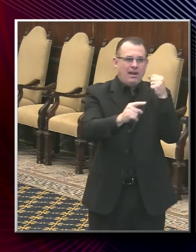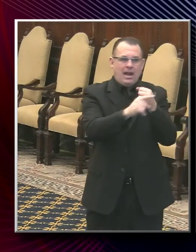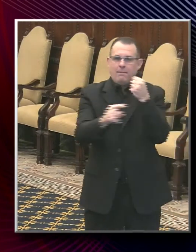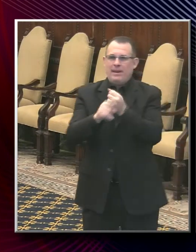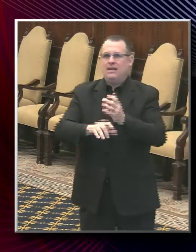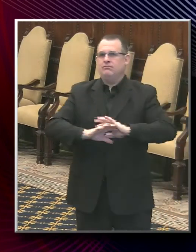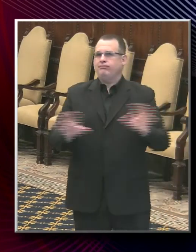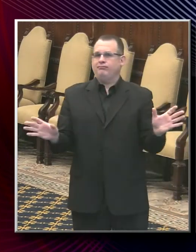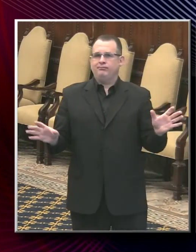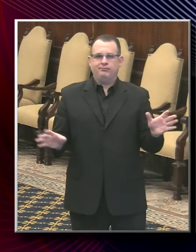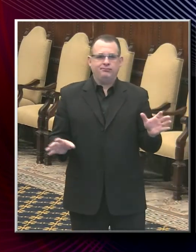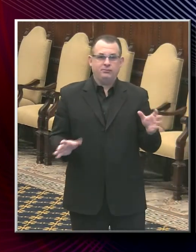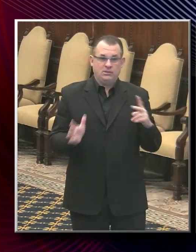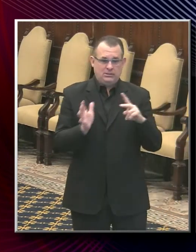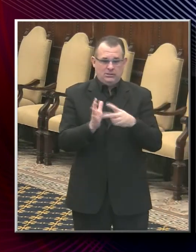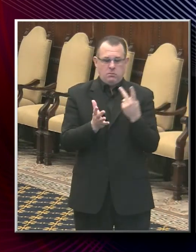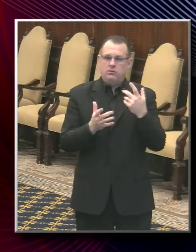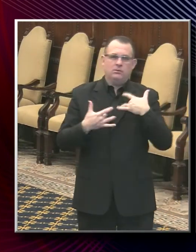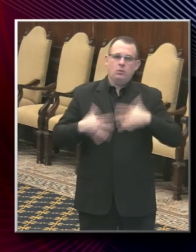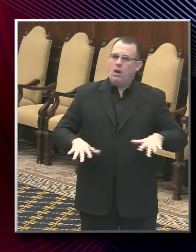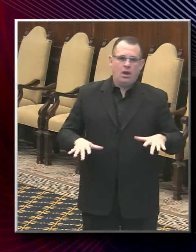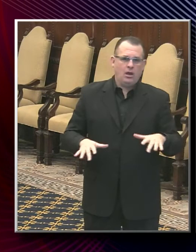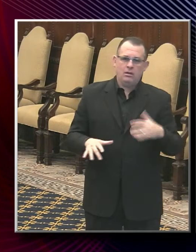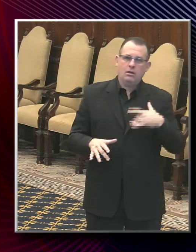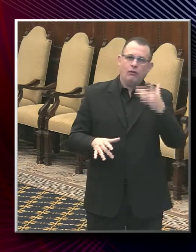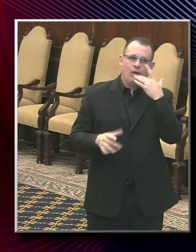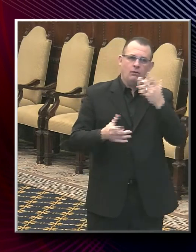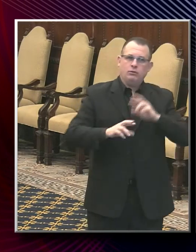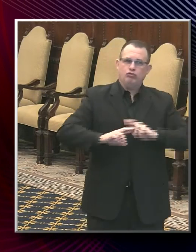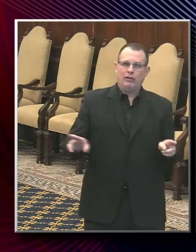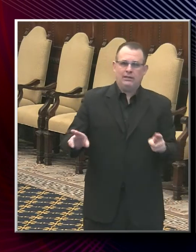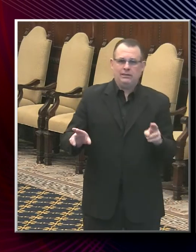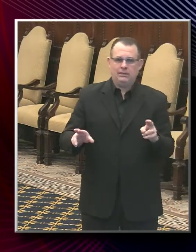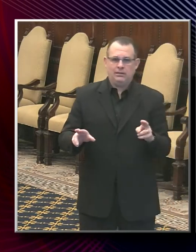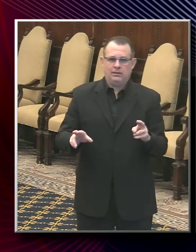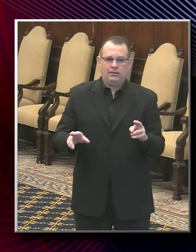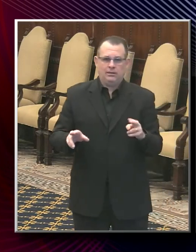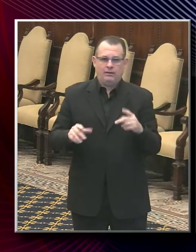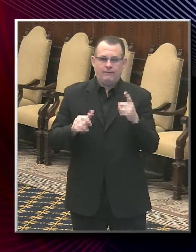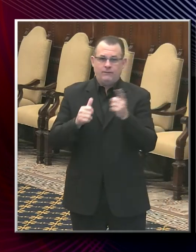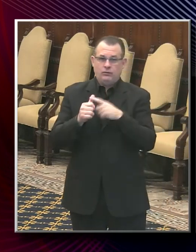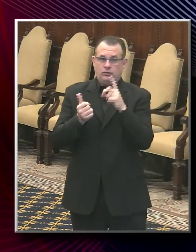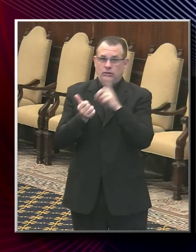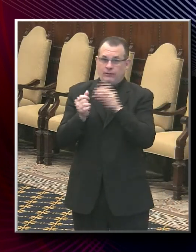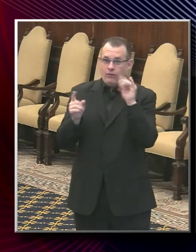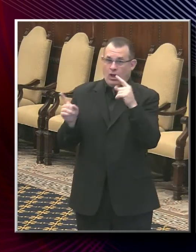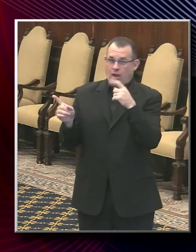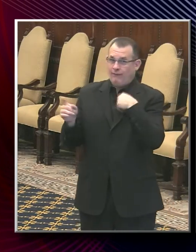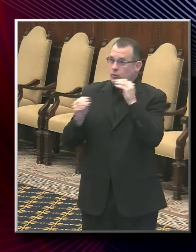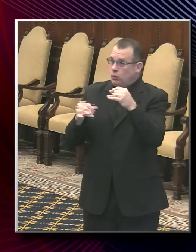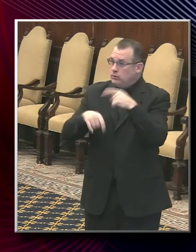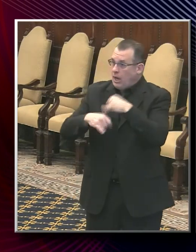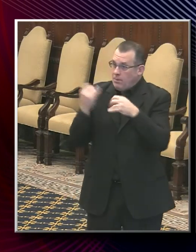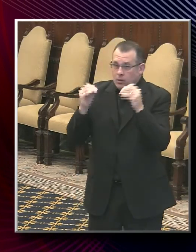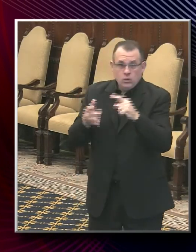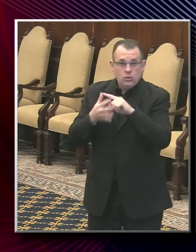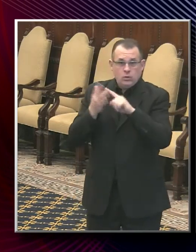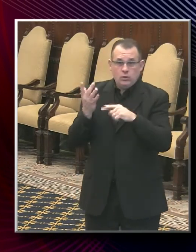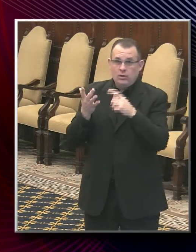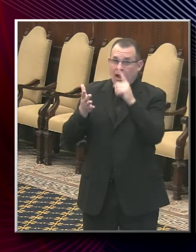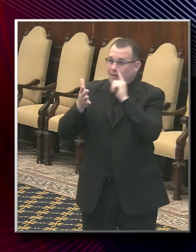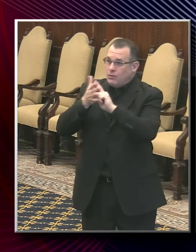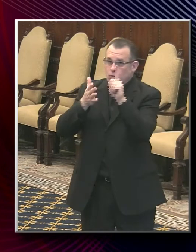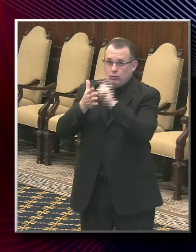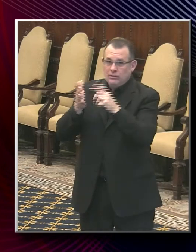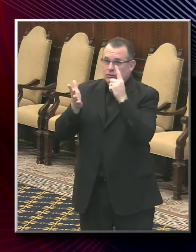So in that respect, Dr. Farley, with no dates, no timeline, do you take this week by week, day by